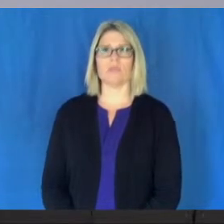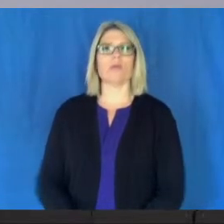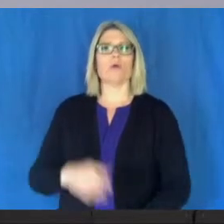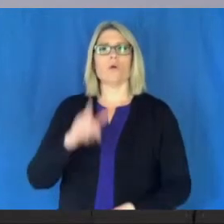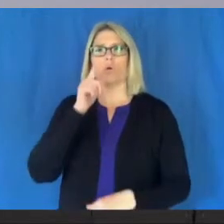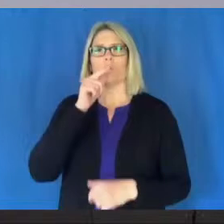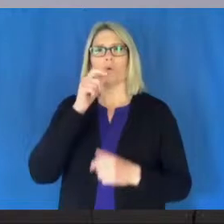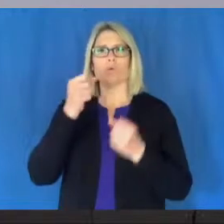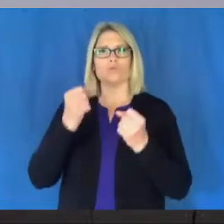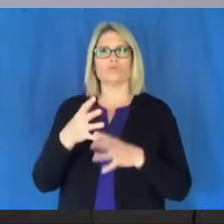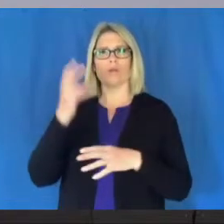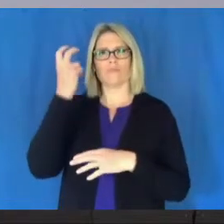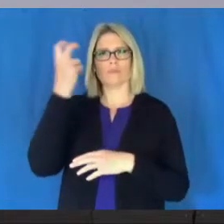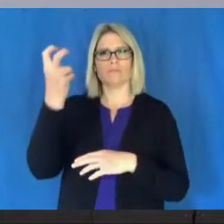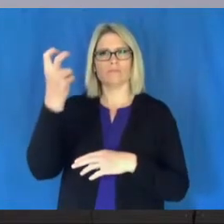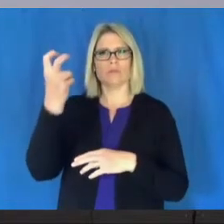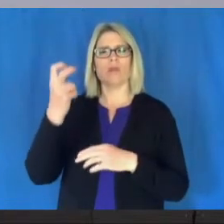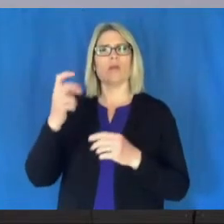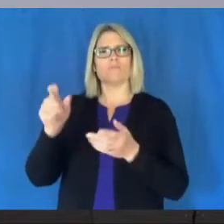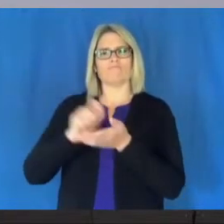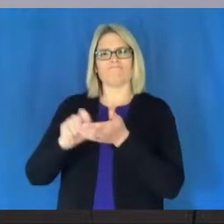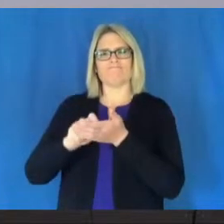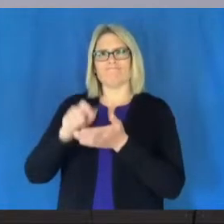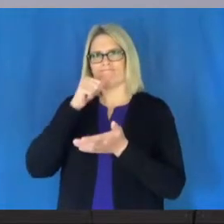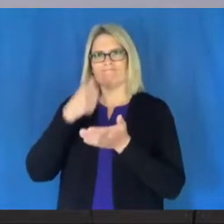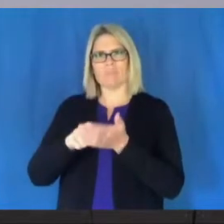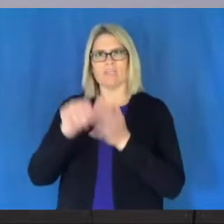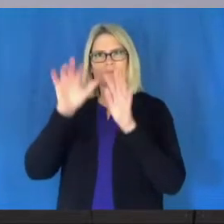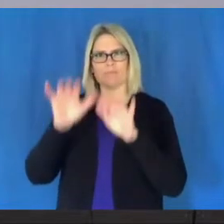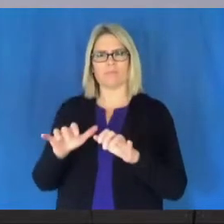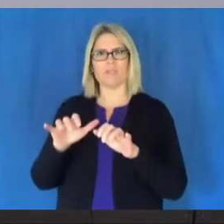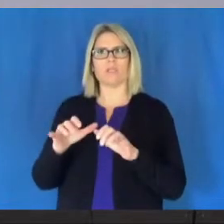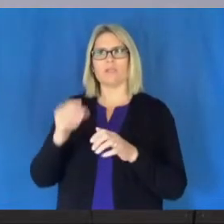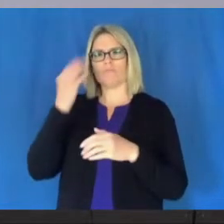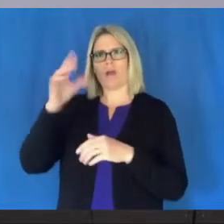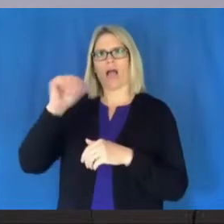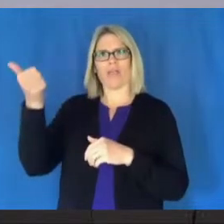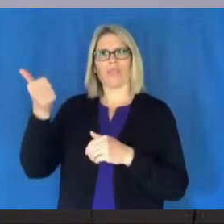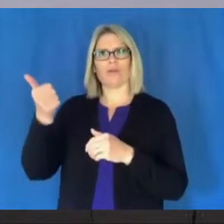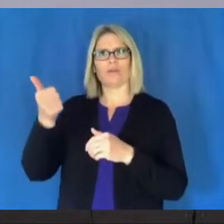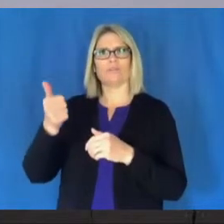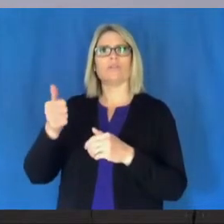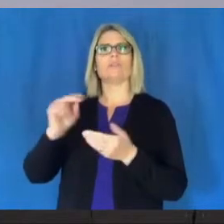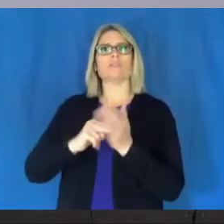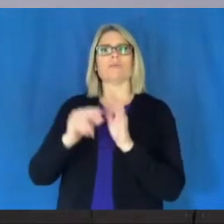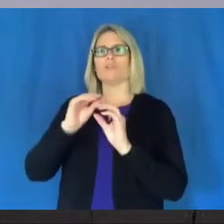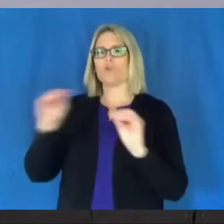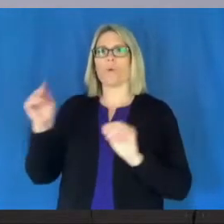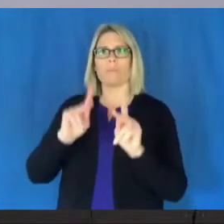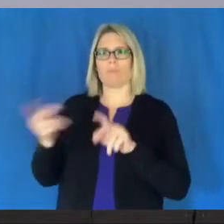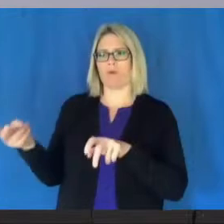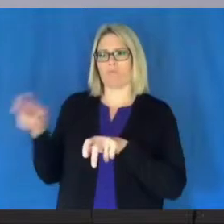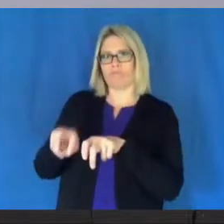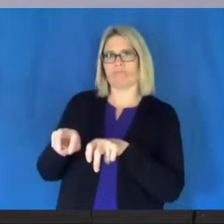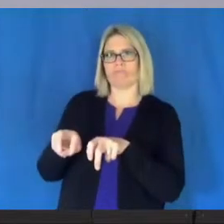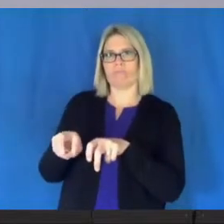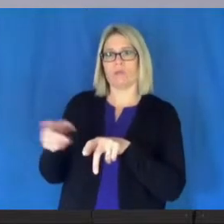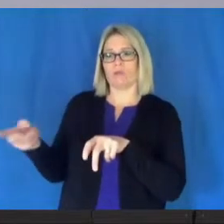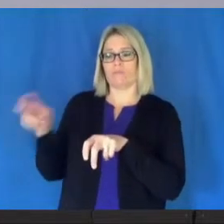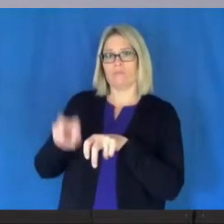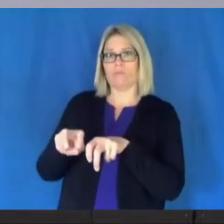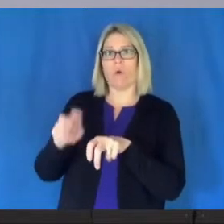and he sent a note out to other truckers to say kind of don't carry any unauthorized passengers because they're enhancing